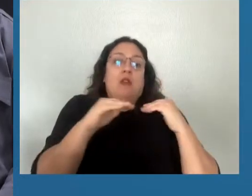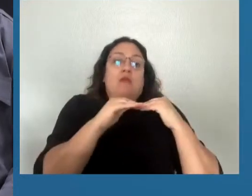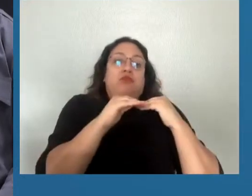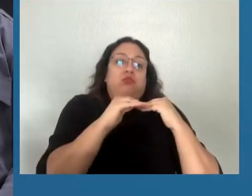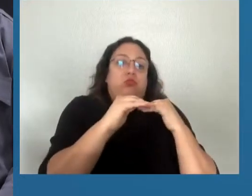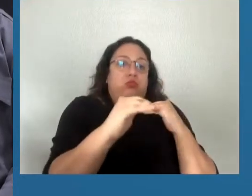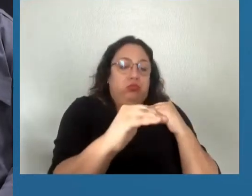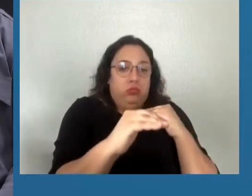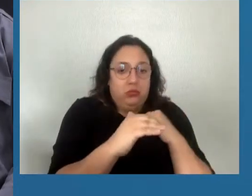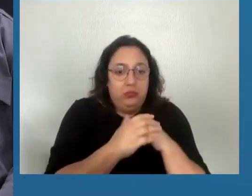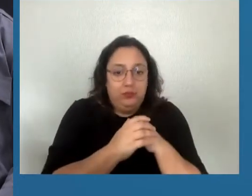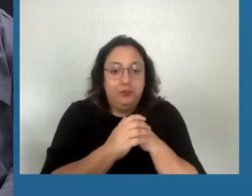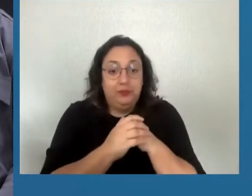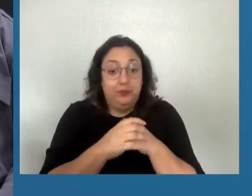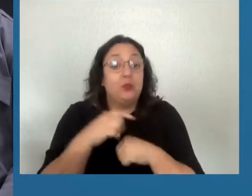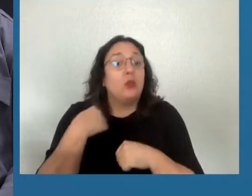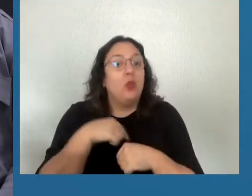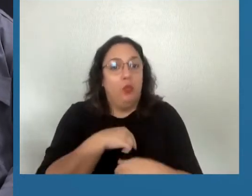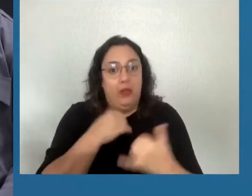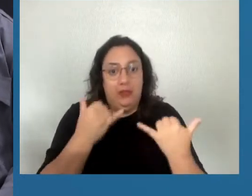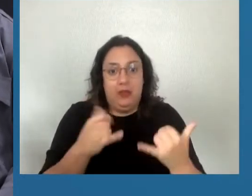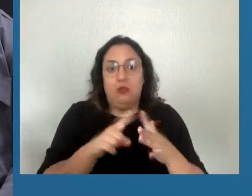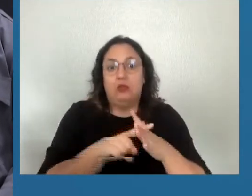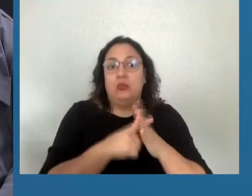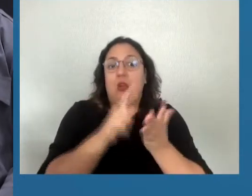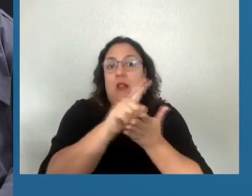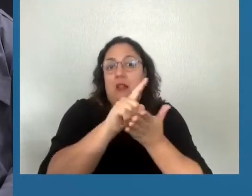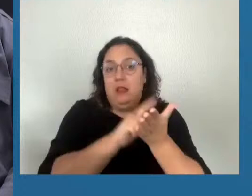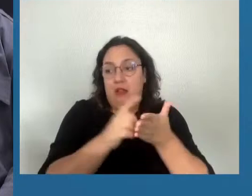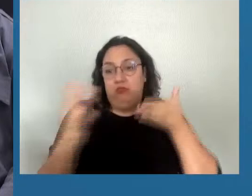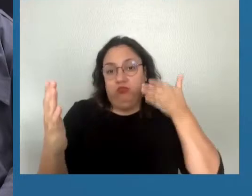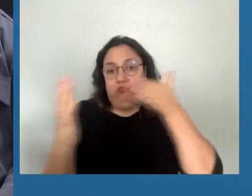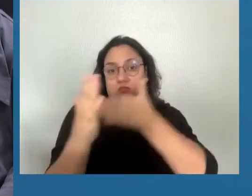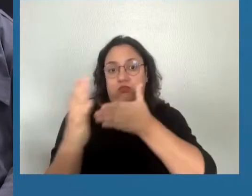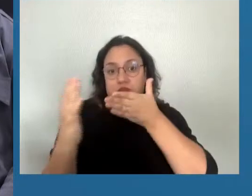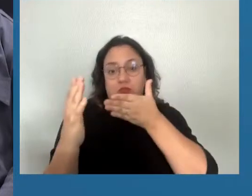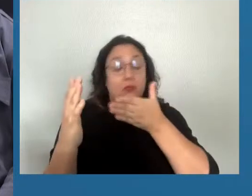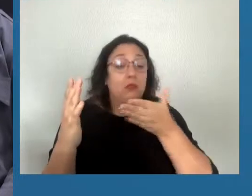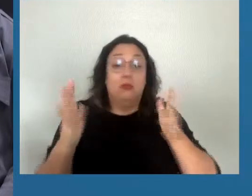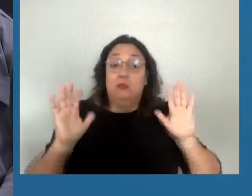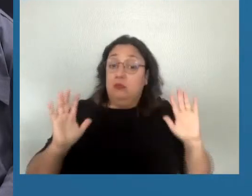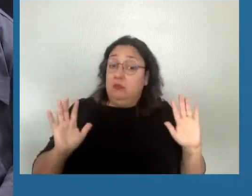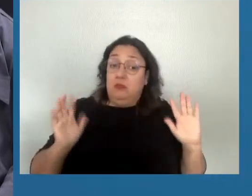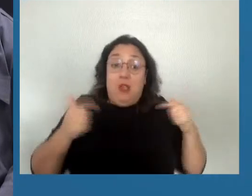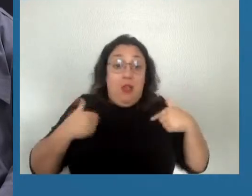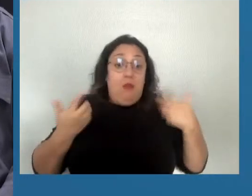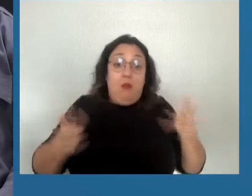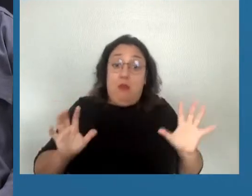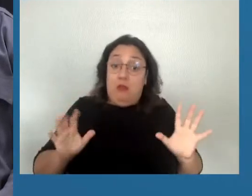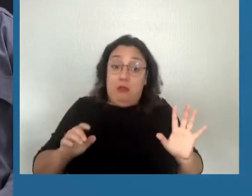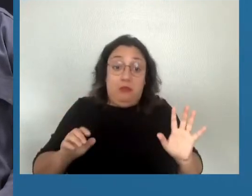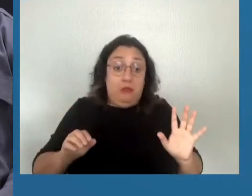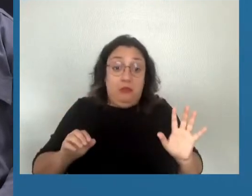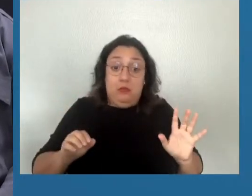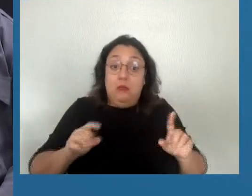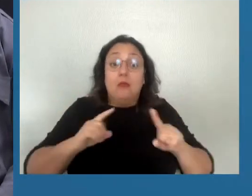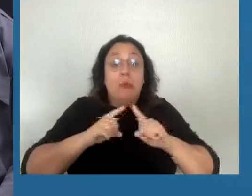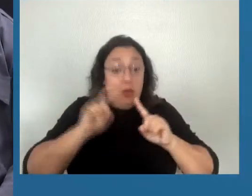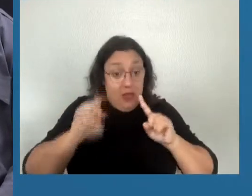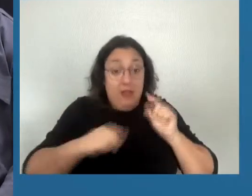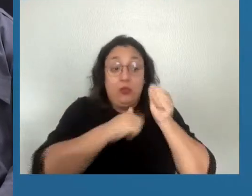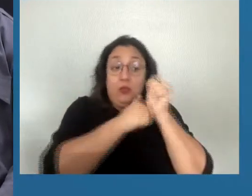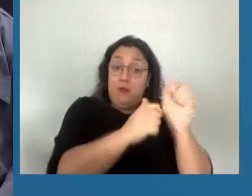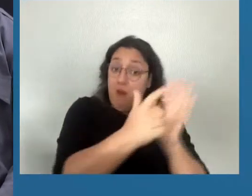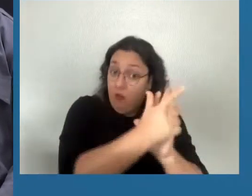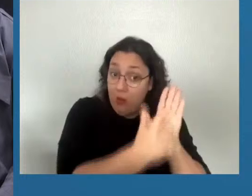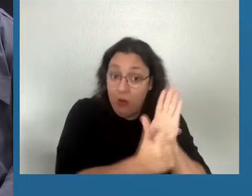legal proceedings against these individuals. Not something I ever would want to do, but I have a law to enforce. We've also let